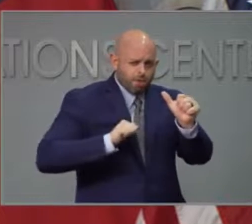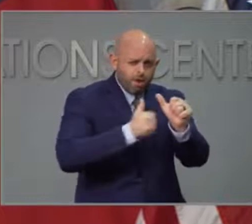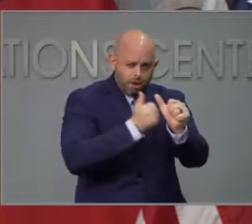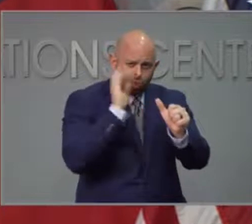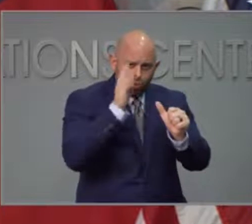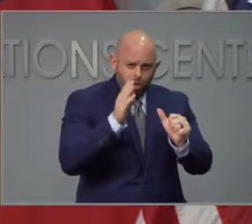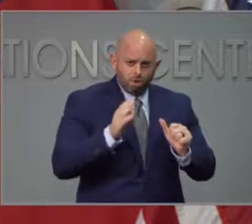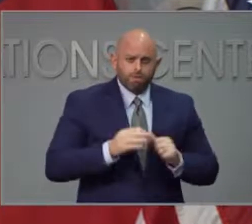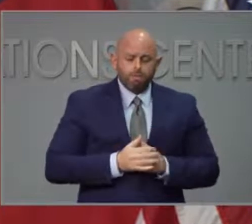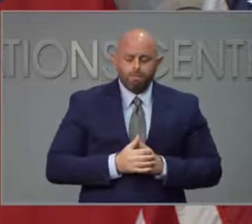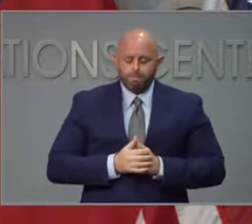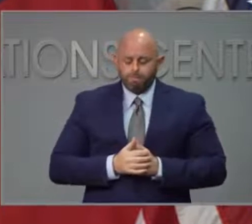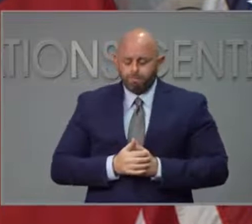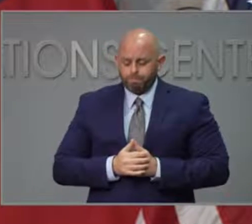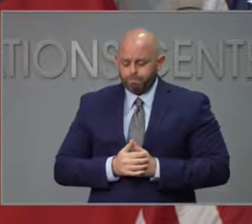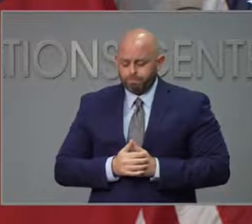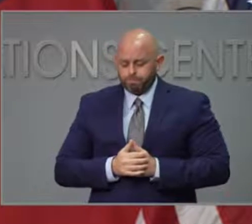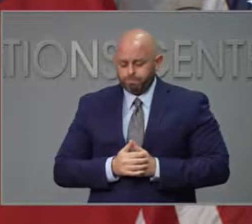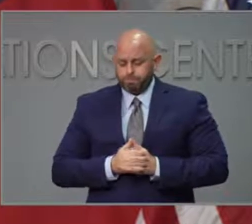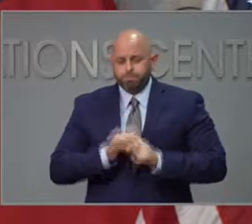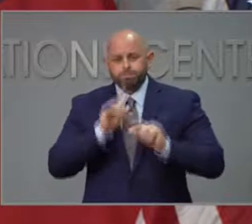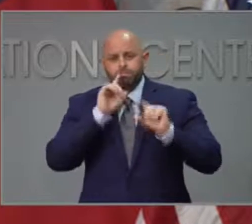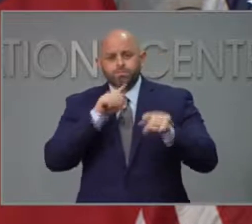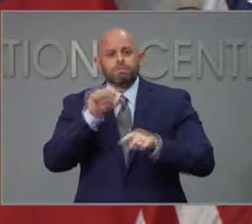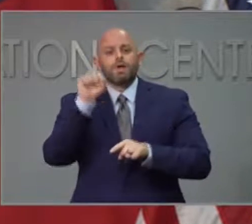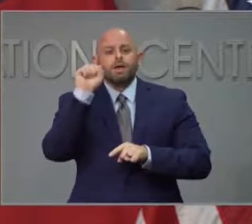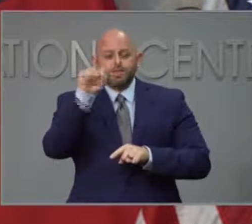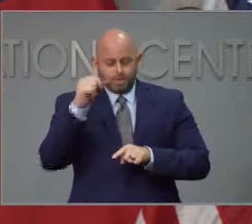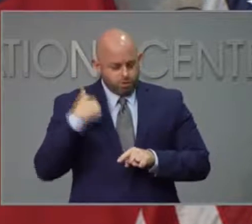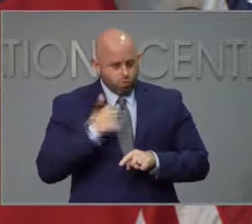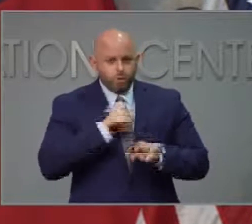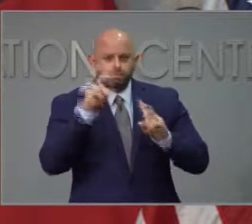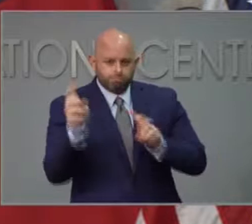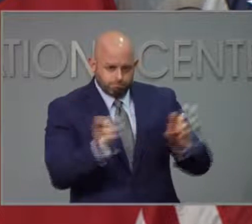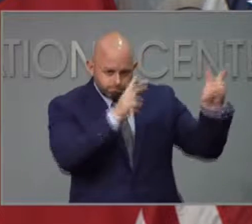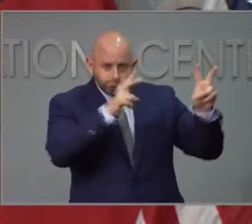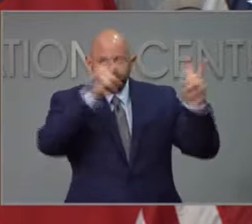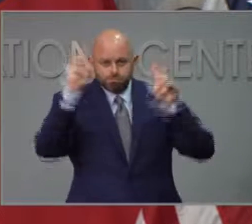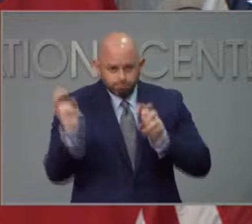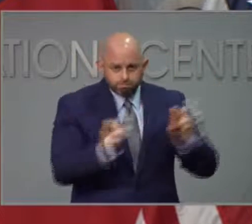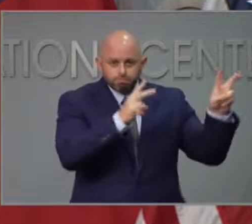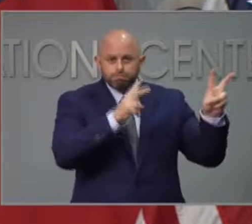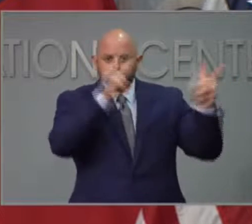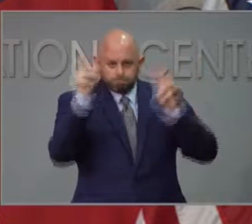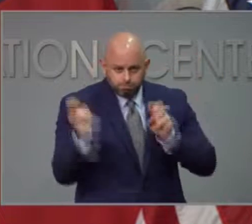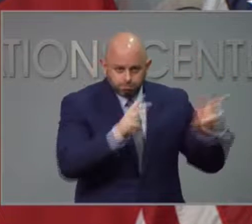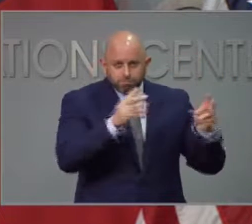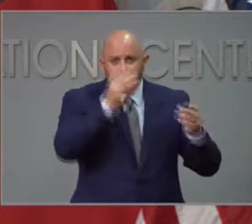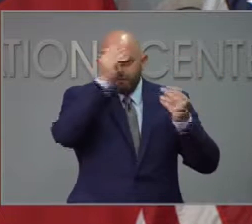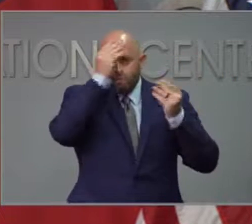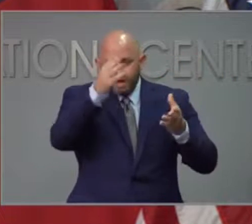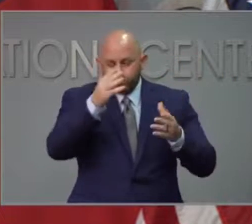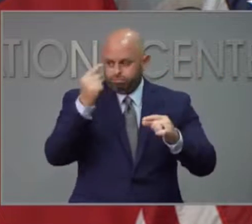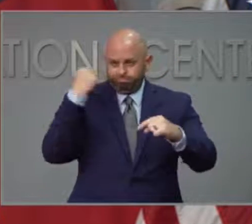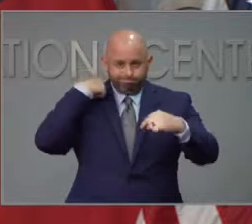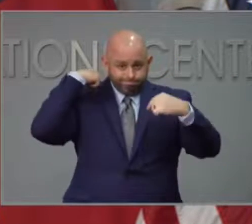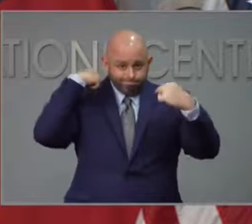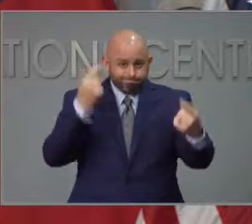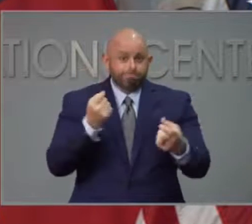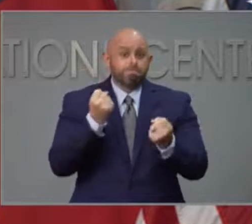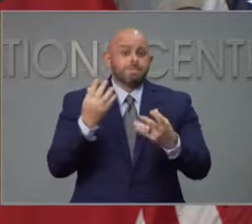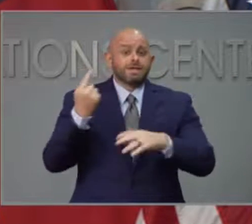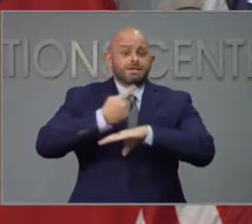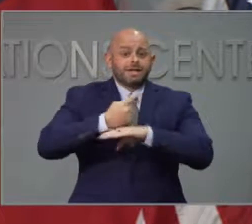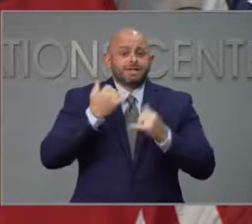Yes, we have been providing that data for many days now. I'm glad you have noticed